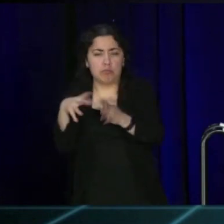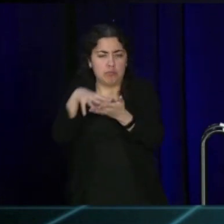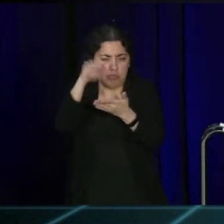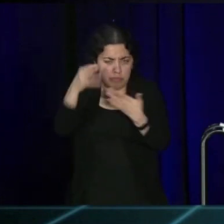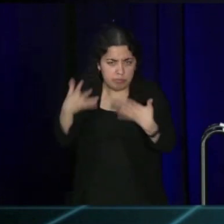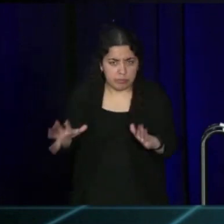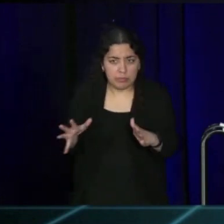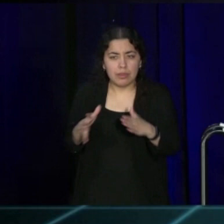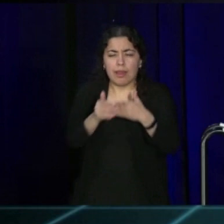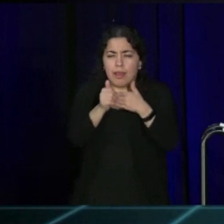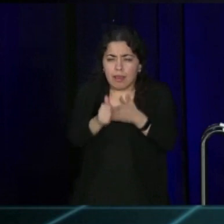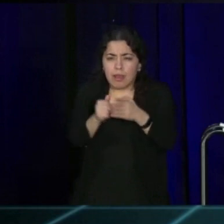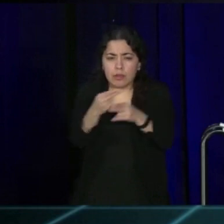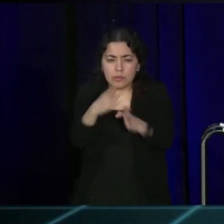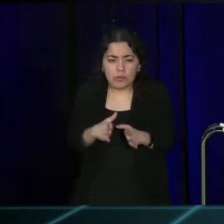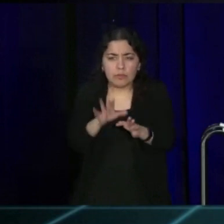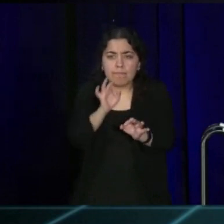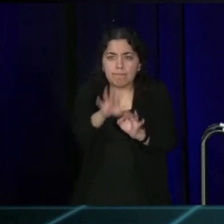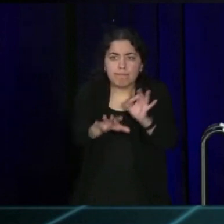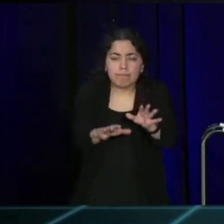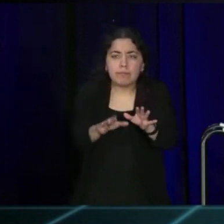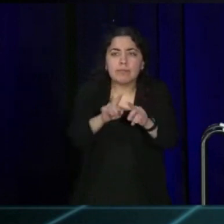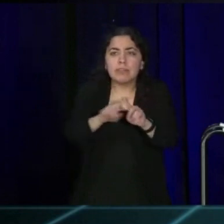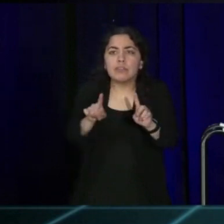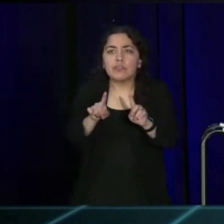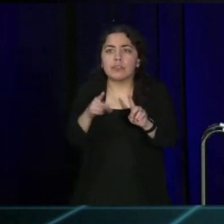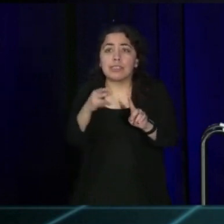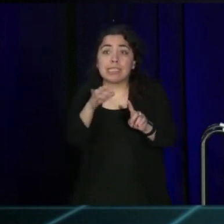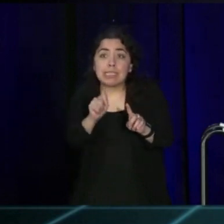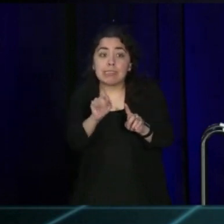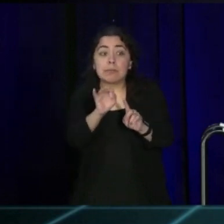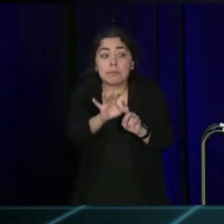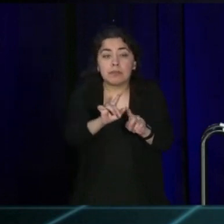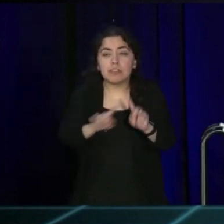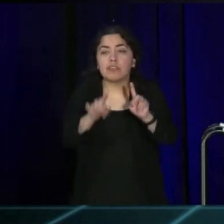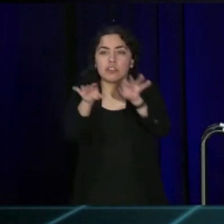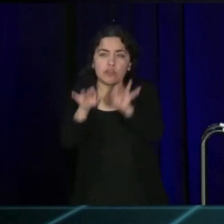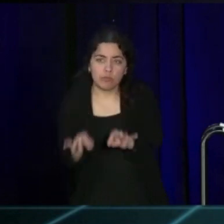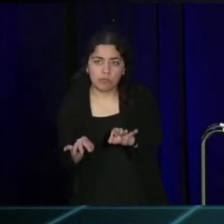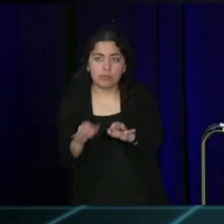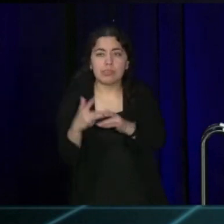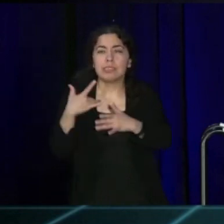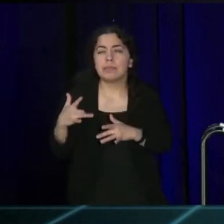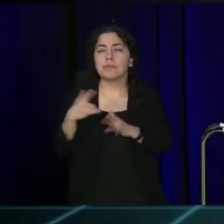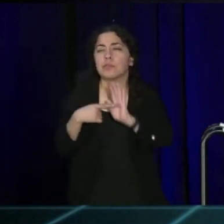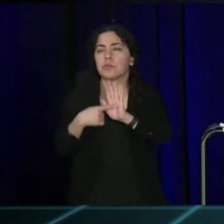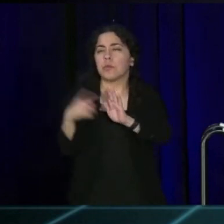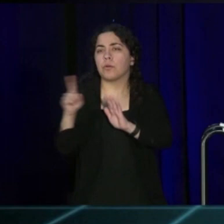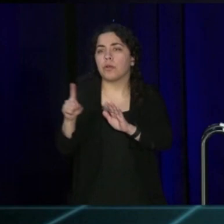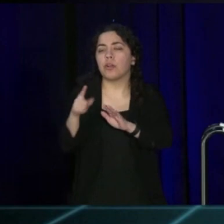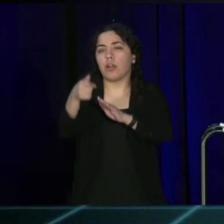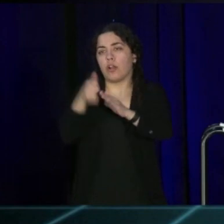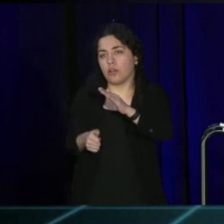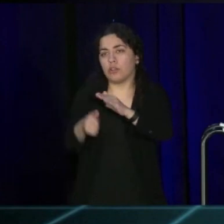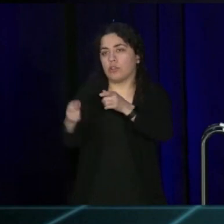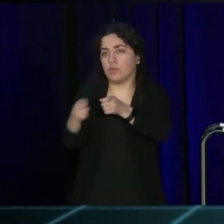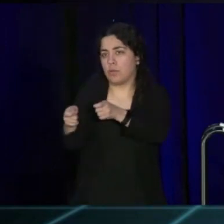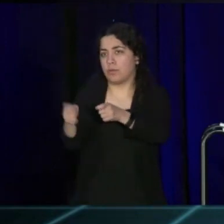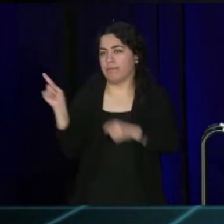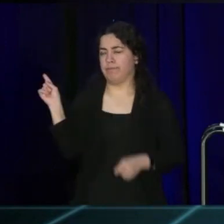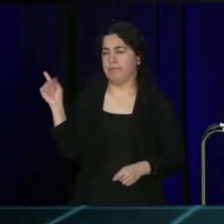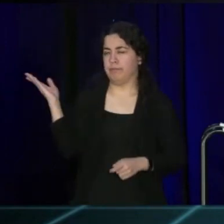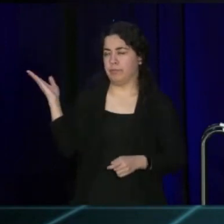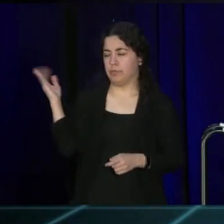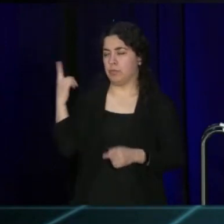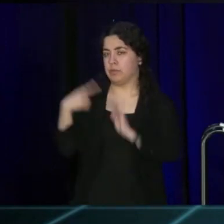further by providing different hints and instructions. We usually would display these somewhere underneath the control, like here. To